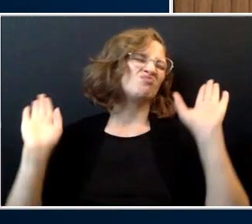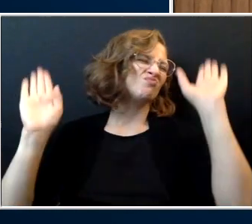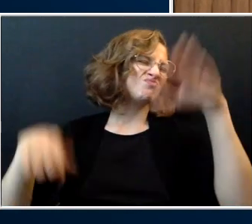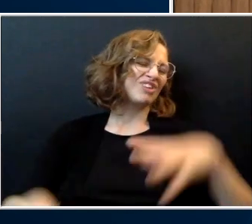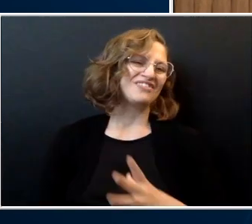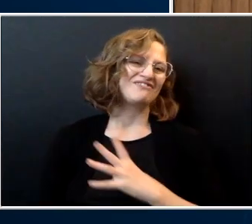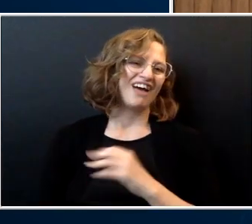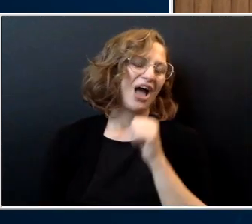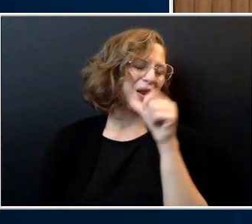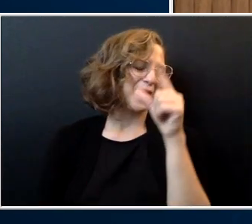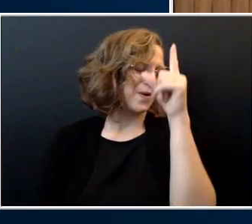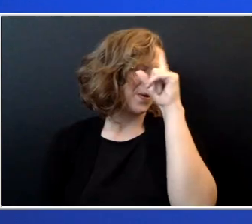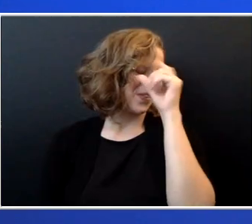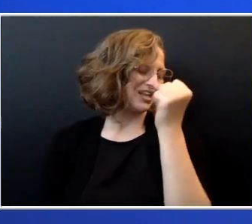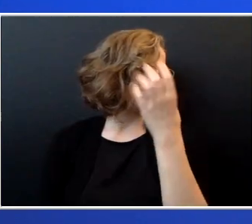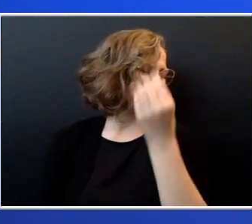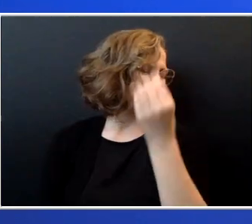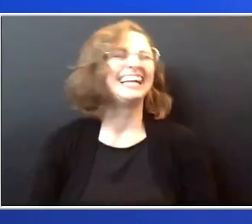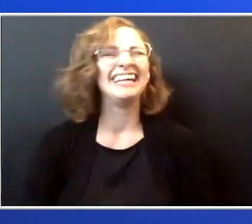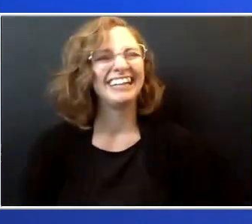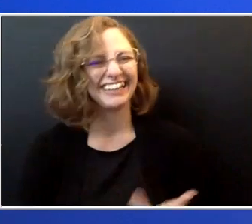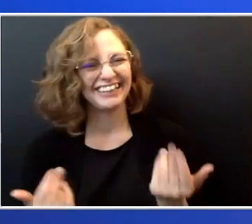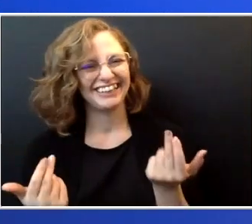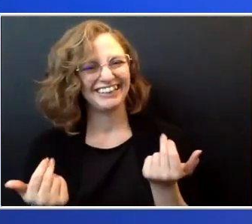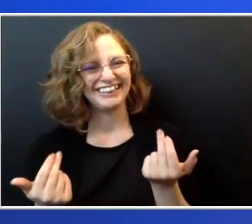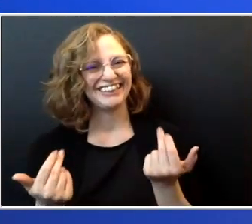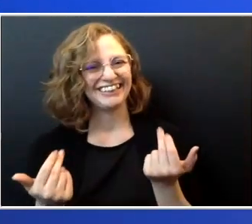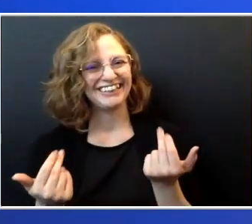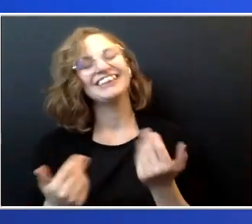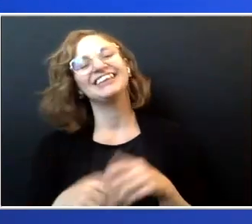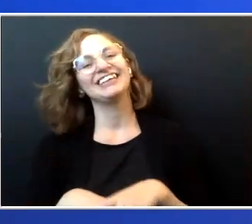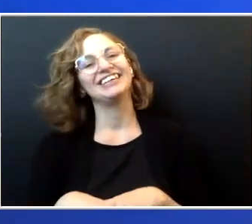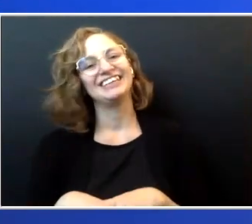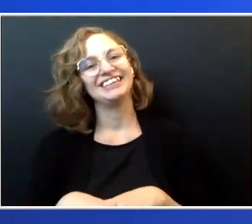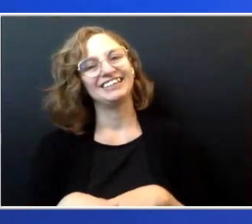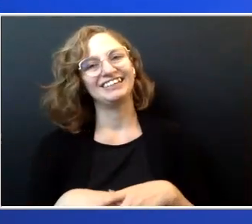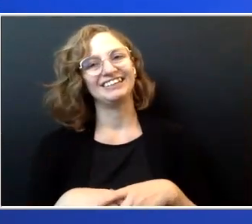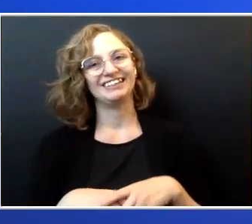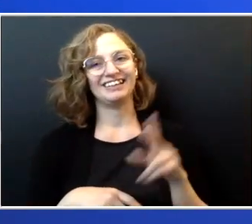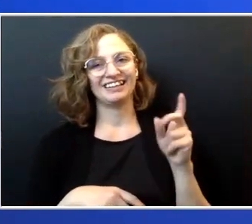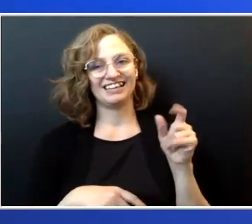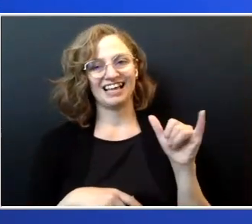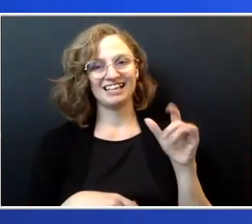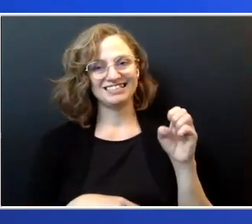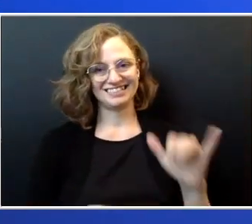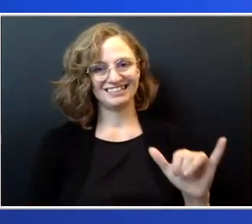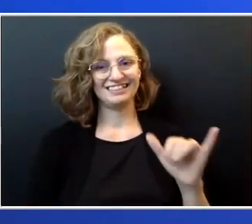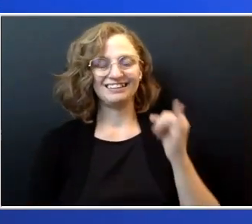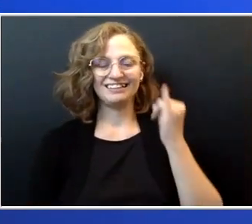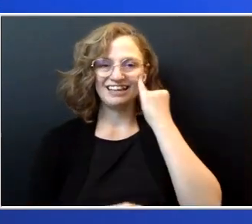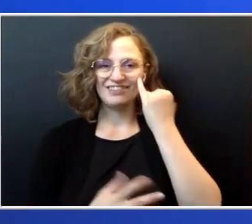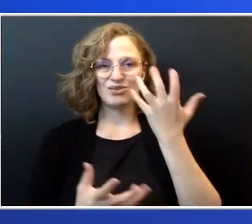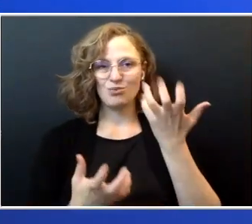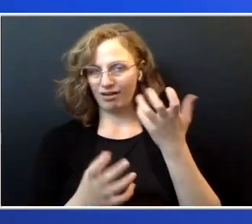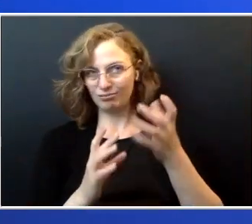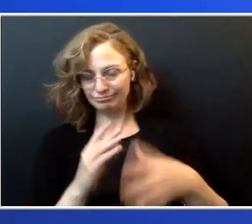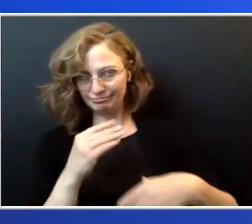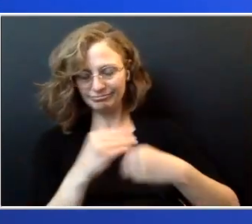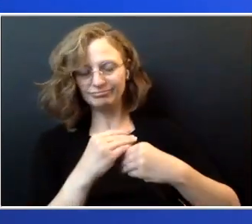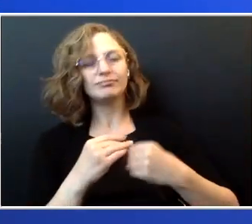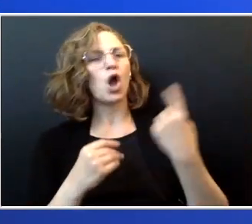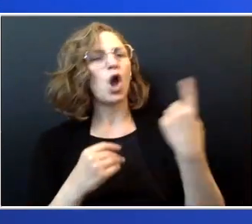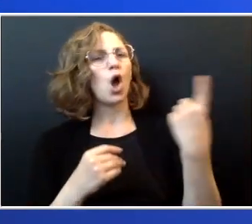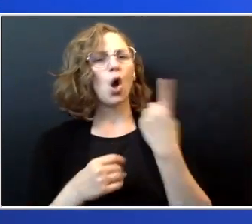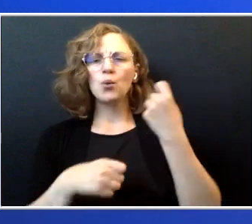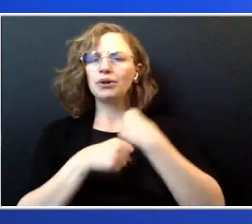Yeah, I think that, Kelsey, you can, if you want to chime in, but I'll say it from the standpoint of always make sure your body is ready for what you want to